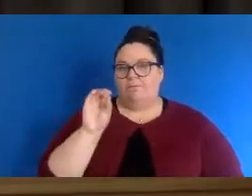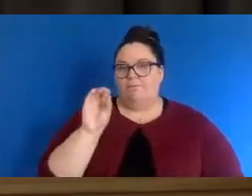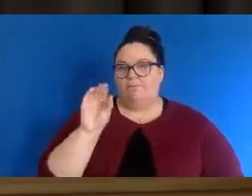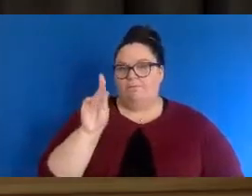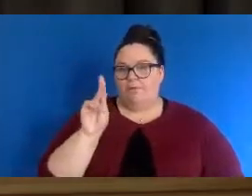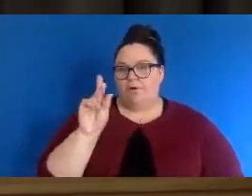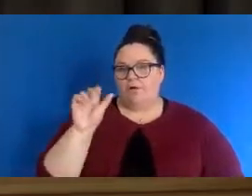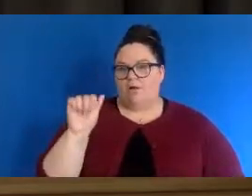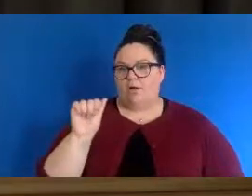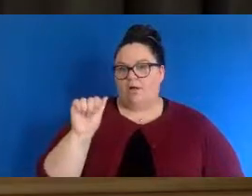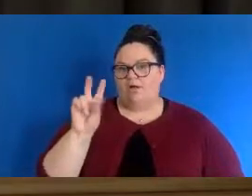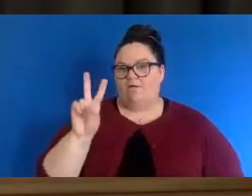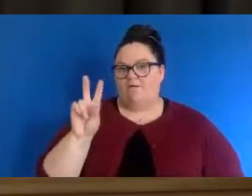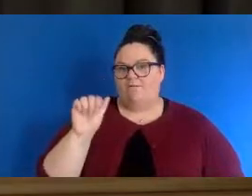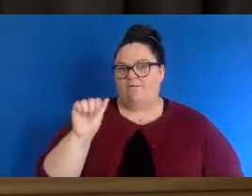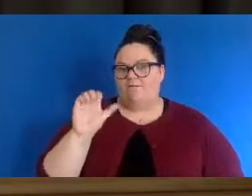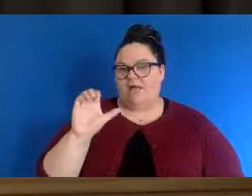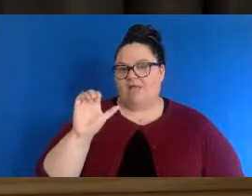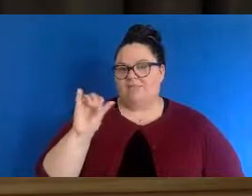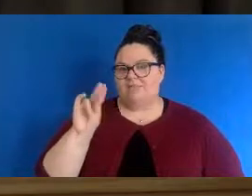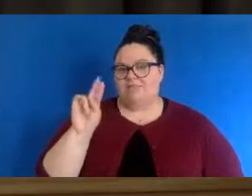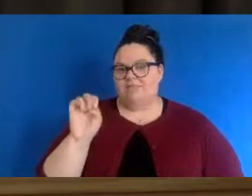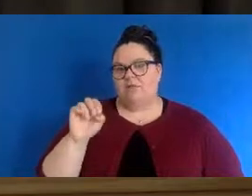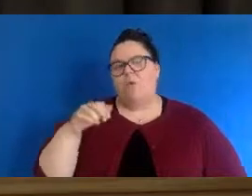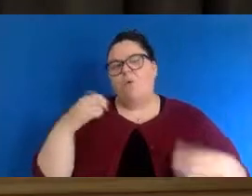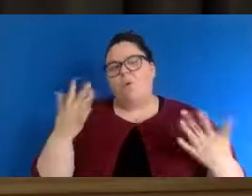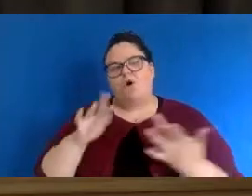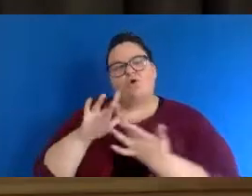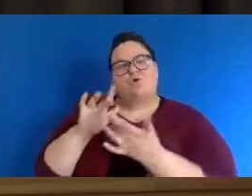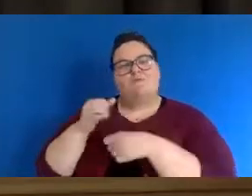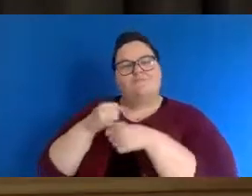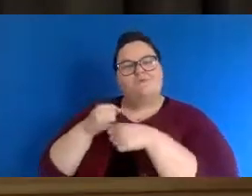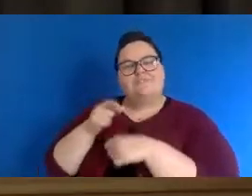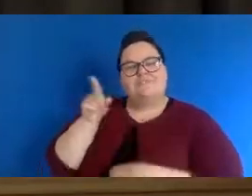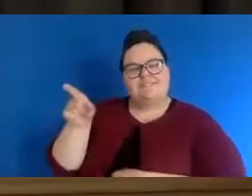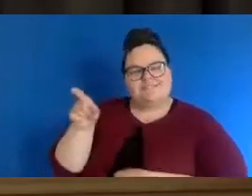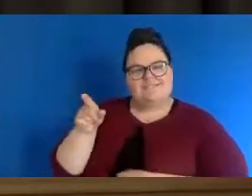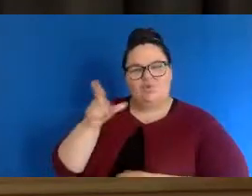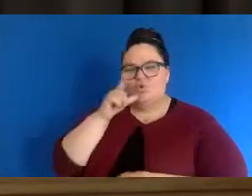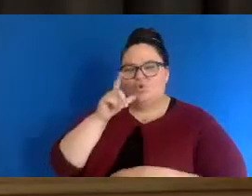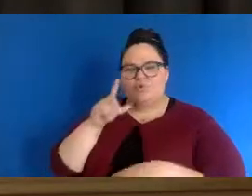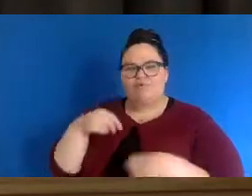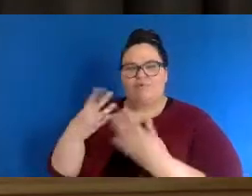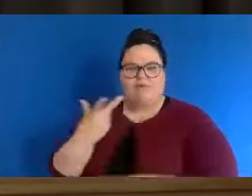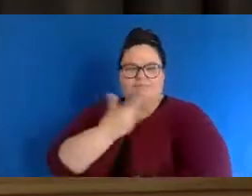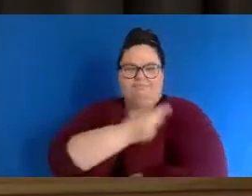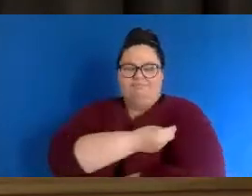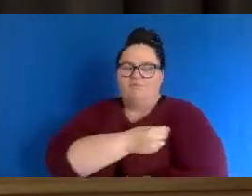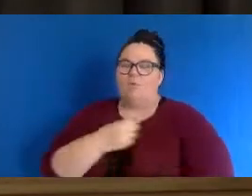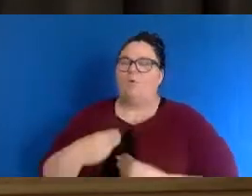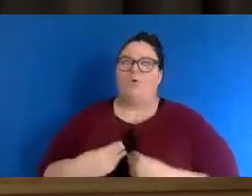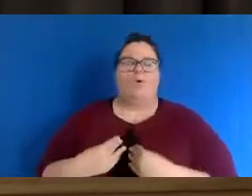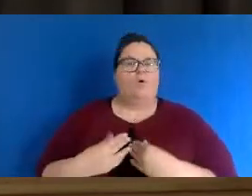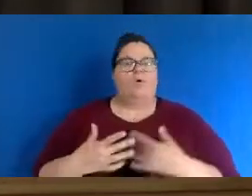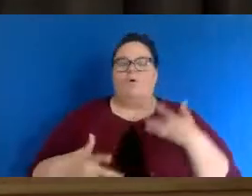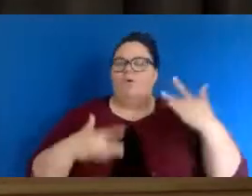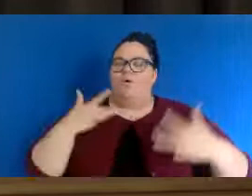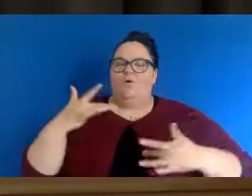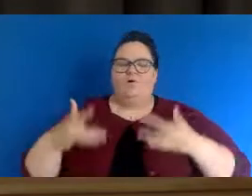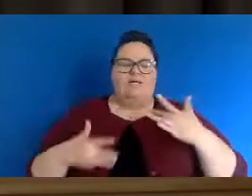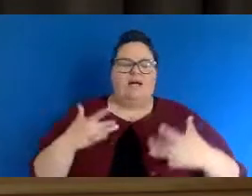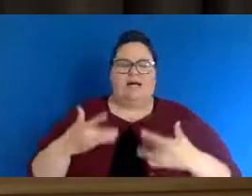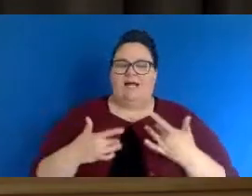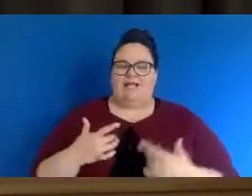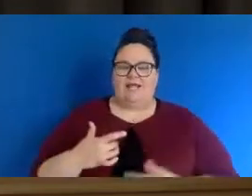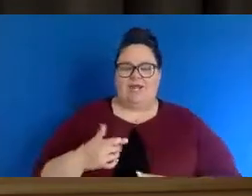www.gnb.ca/book-a-vaccine. or by contacting a participating pharmacy. I'm thrilled that more than a third of eligible